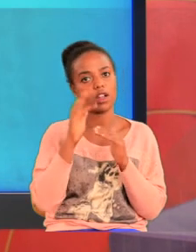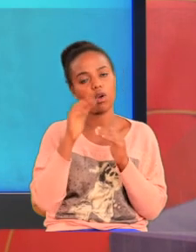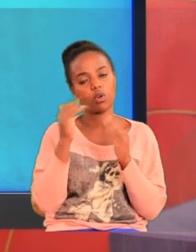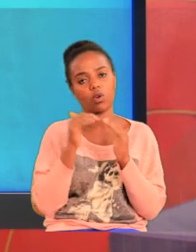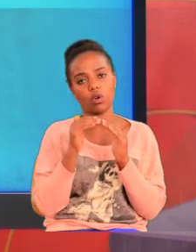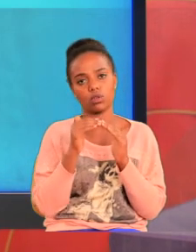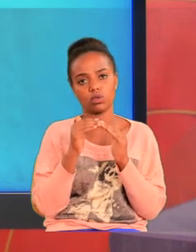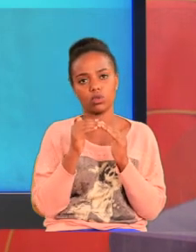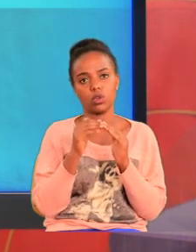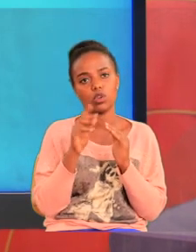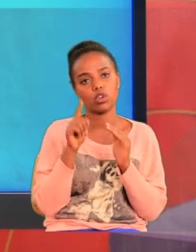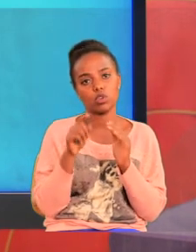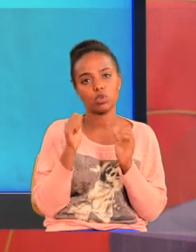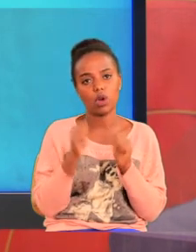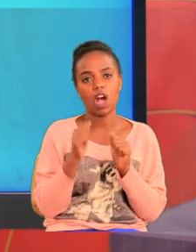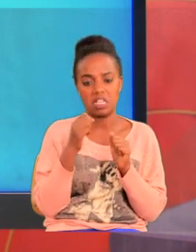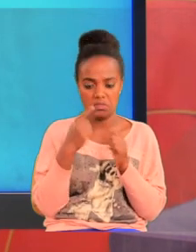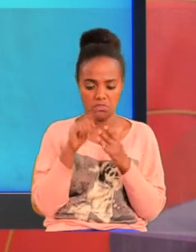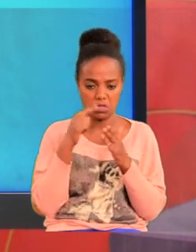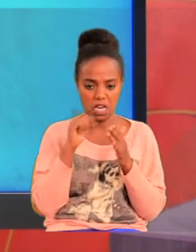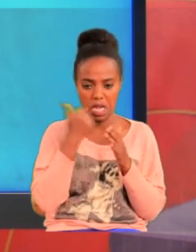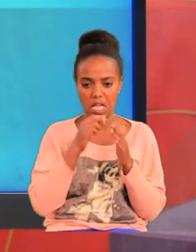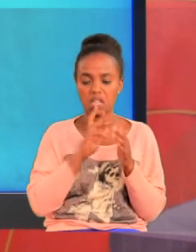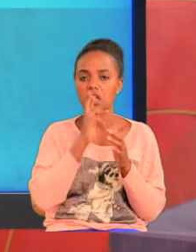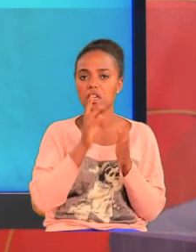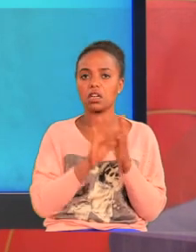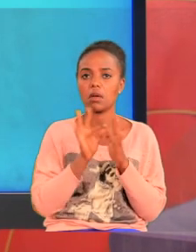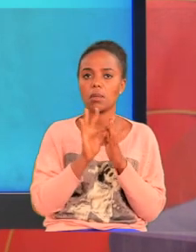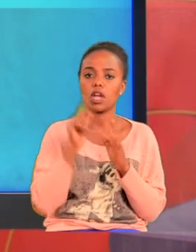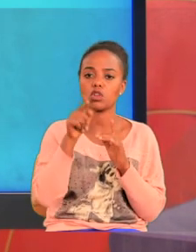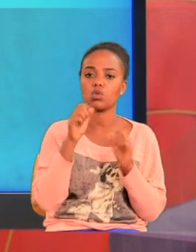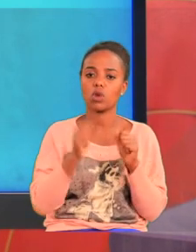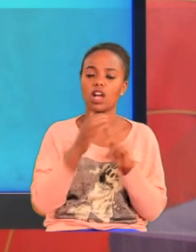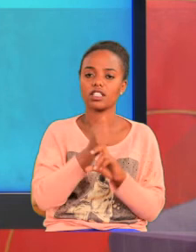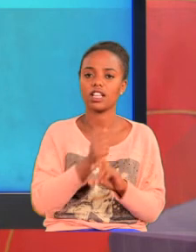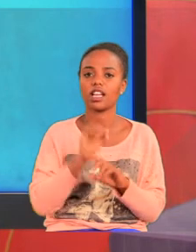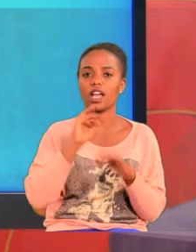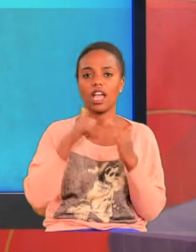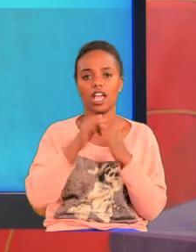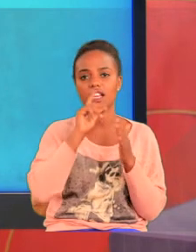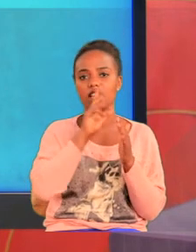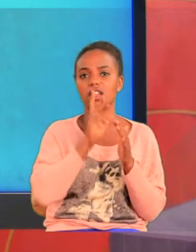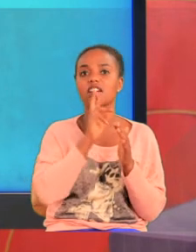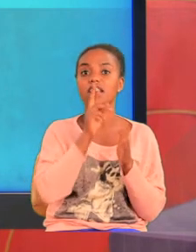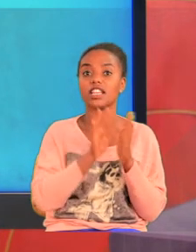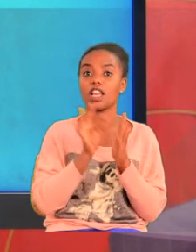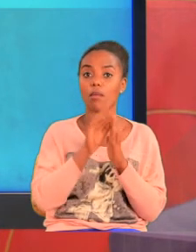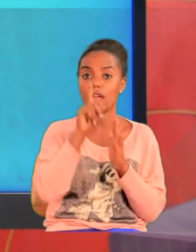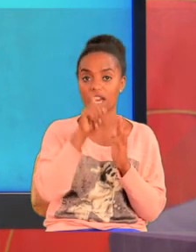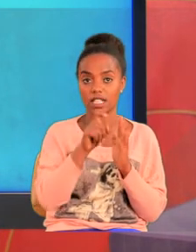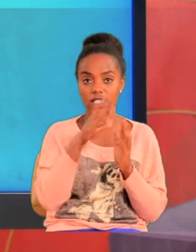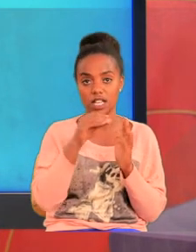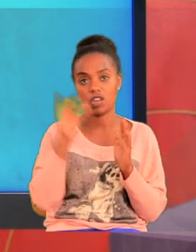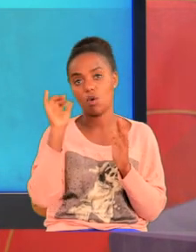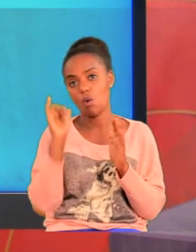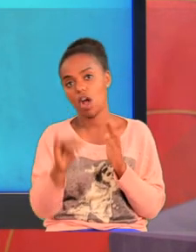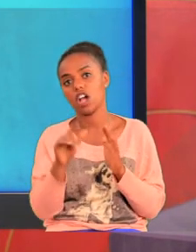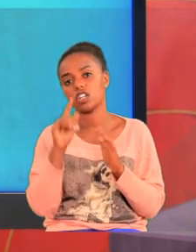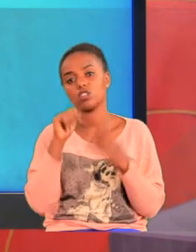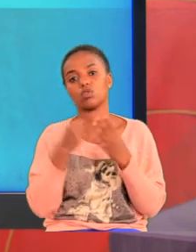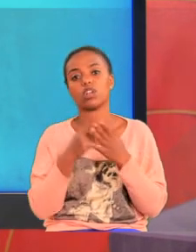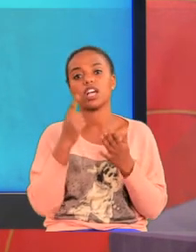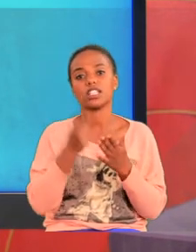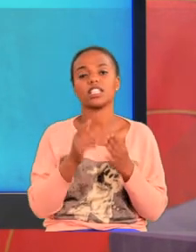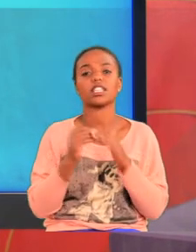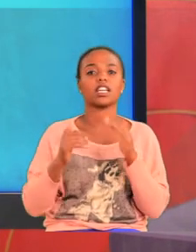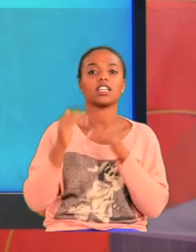So you can check any real number. So you can take any real number x and any real number y, so that this